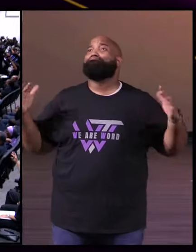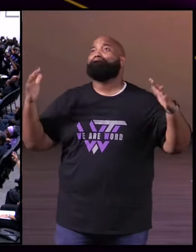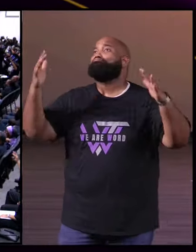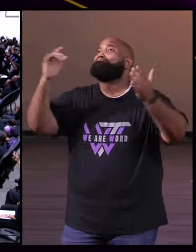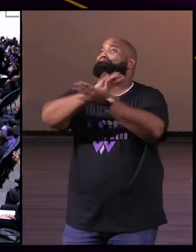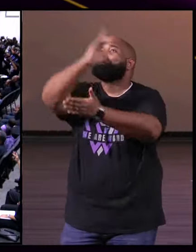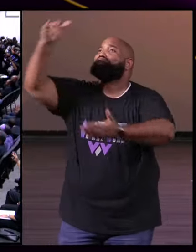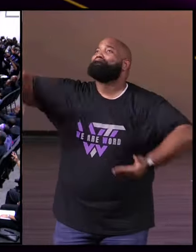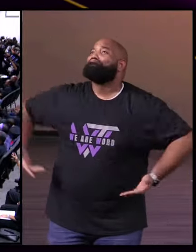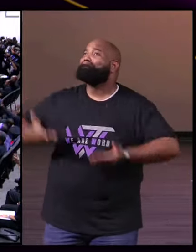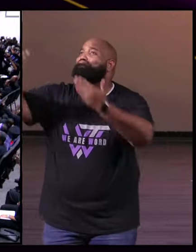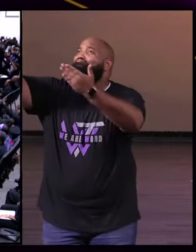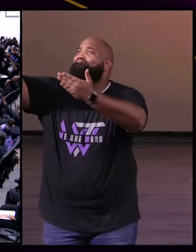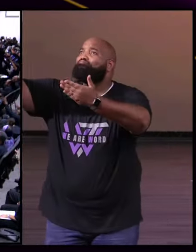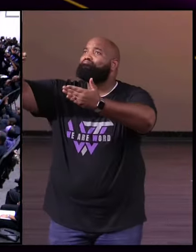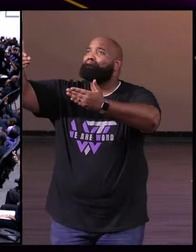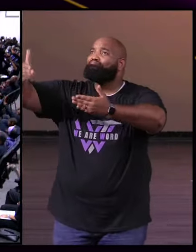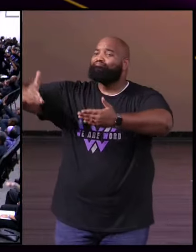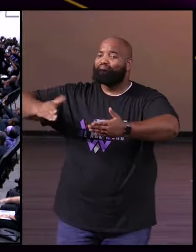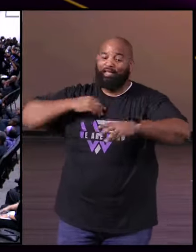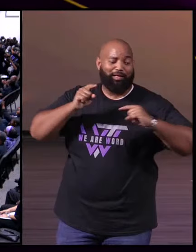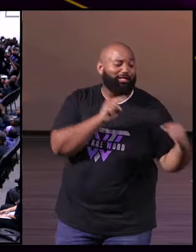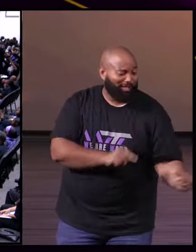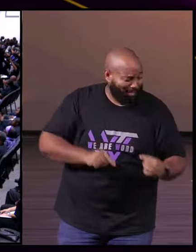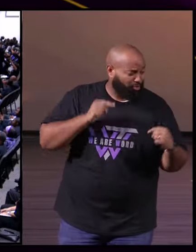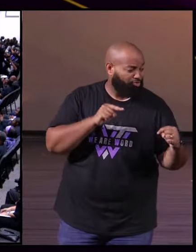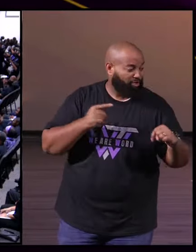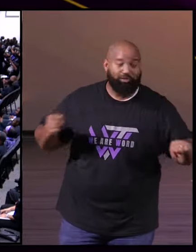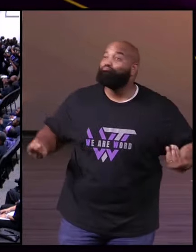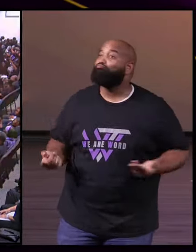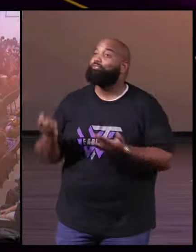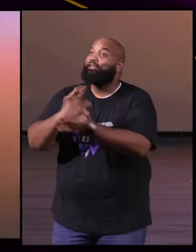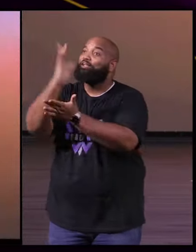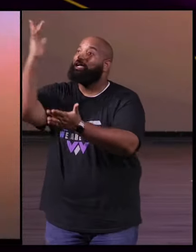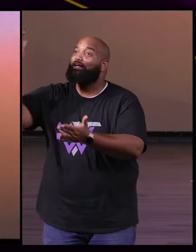God glory in that place?